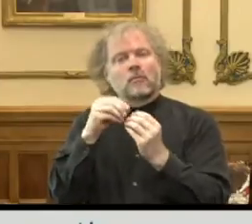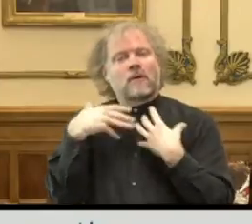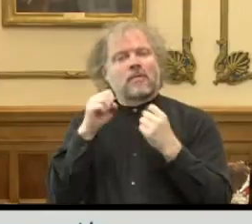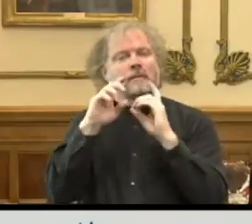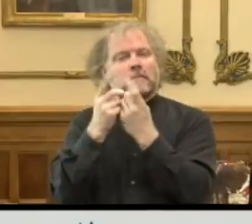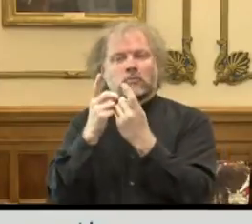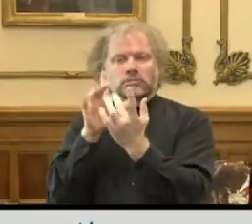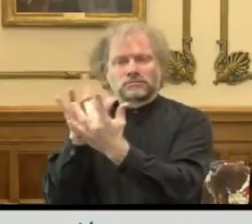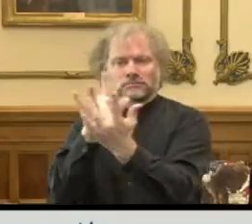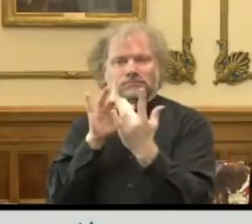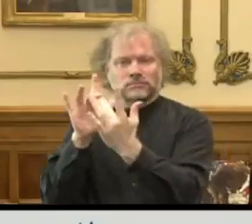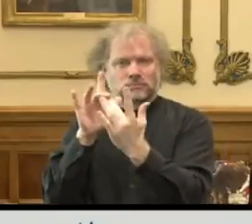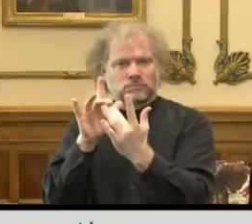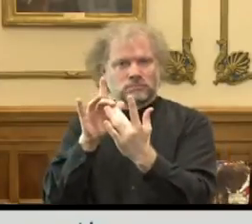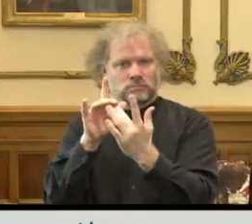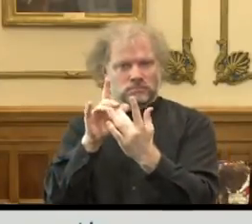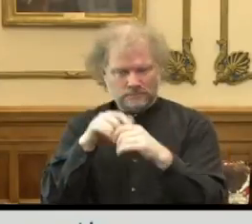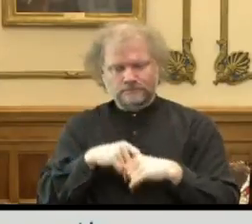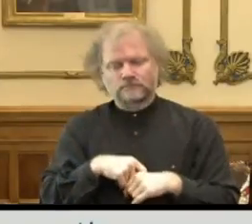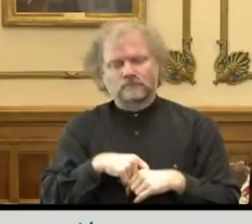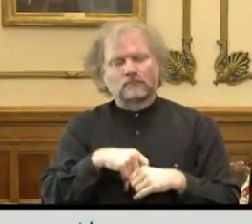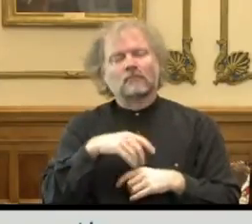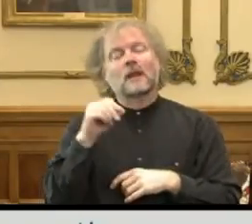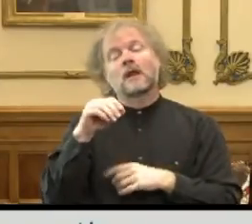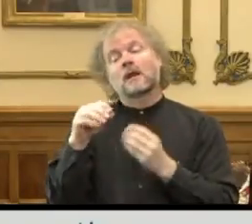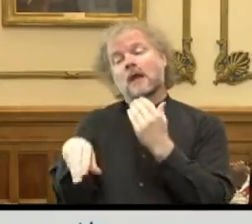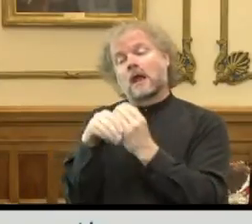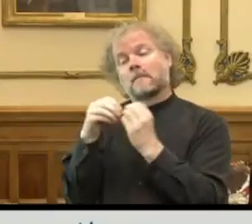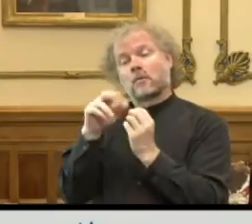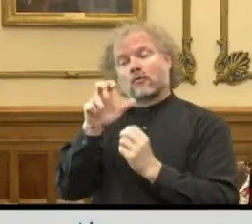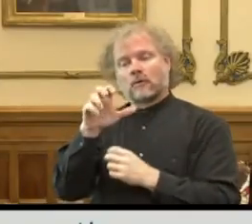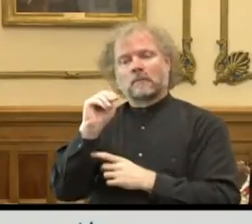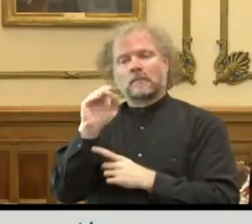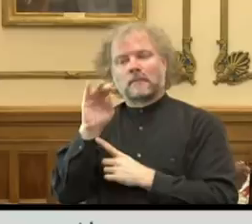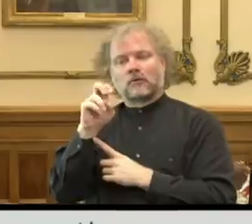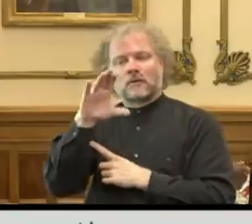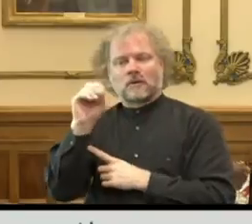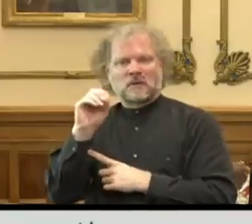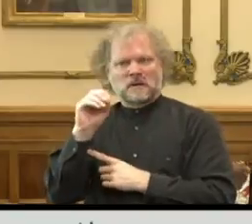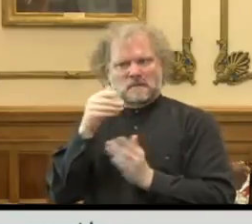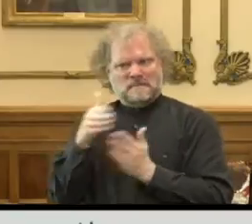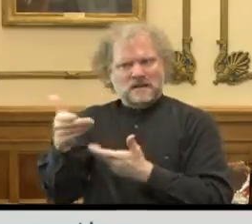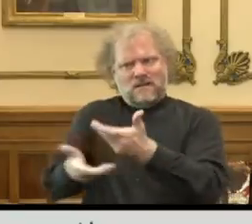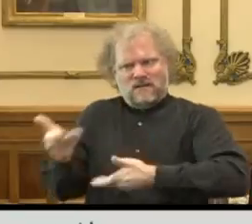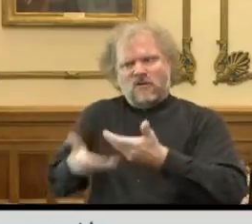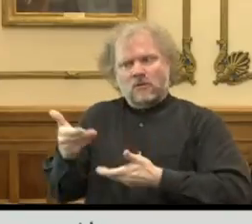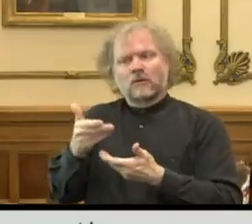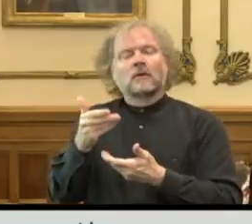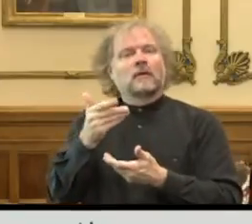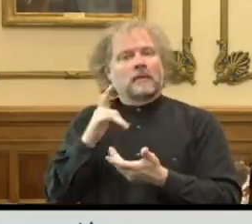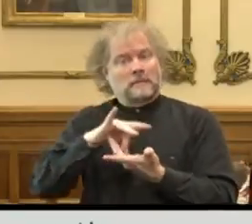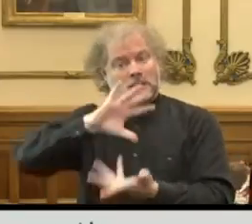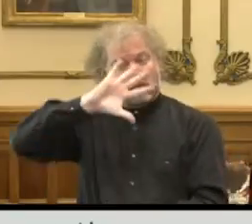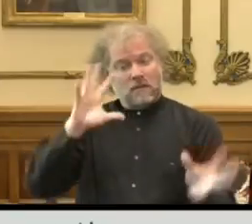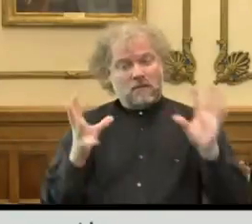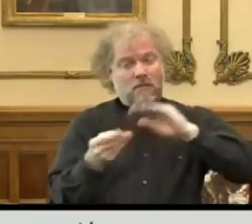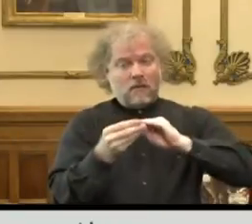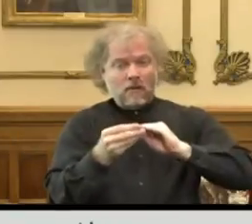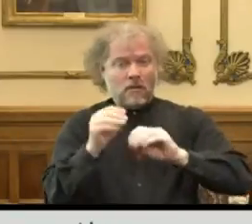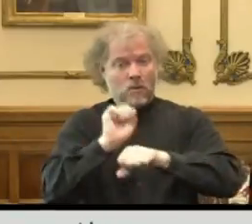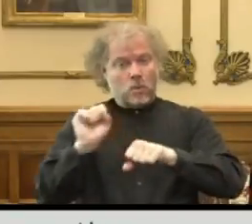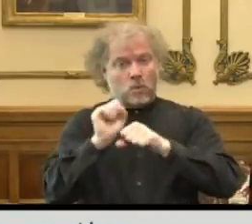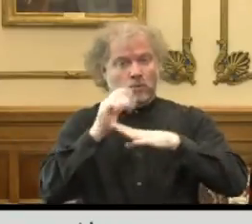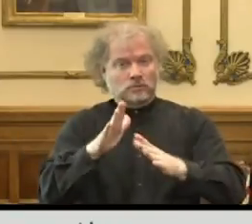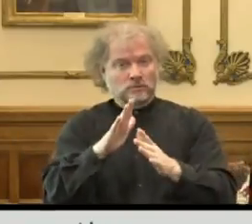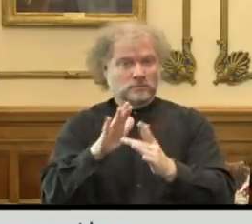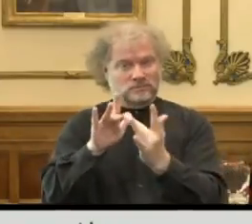contact tracers currently in place and another 300 that Marion County plans to hire, that brings the statewide contact tracing workforce to more